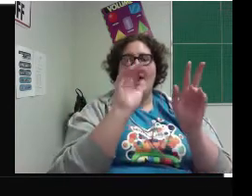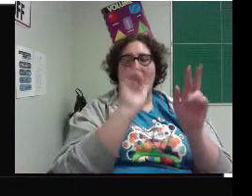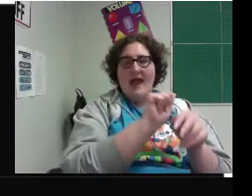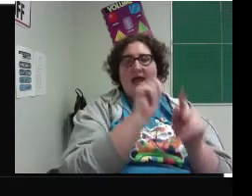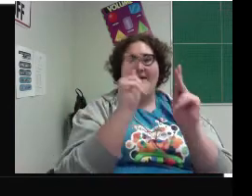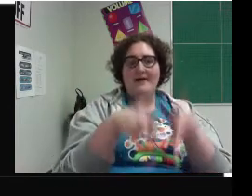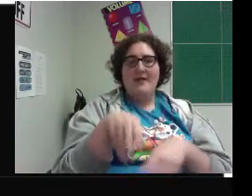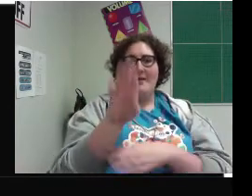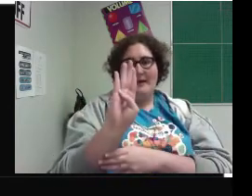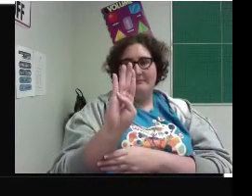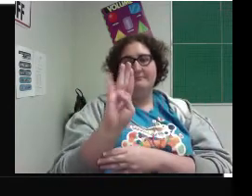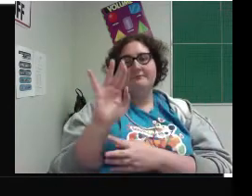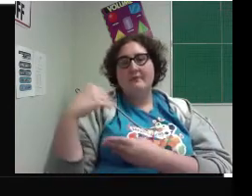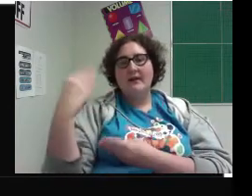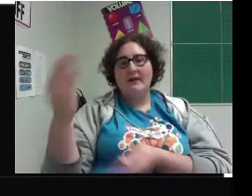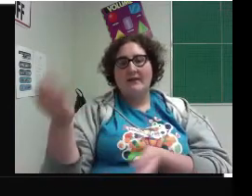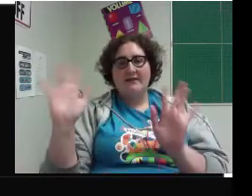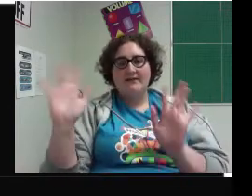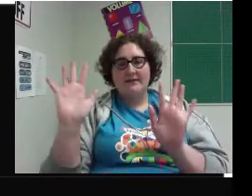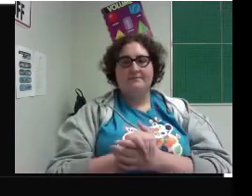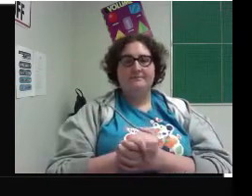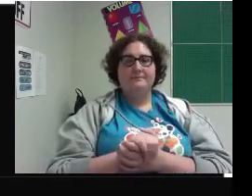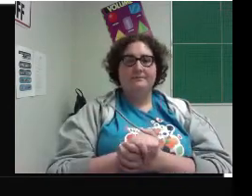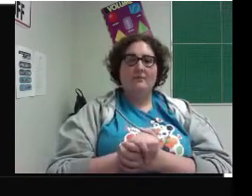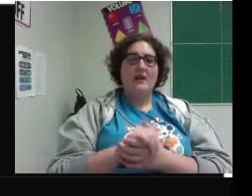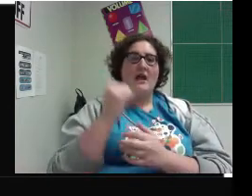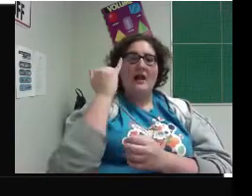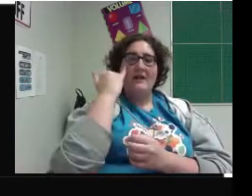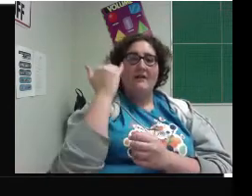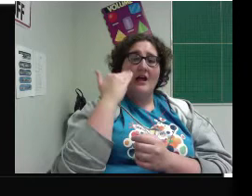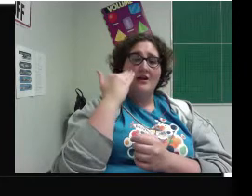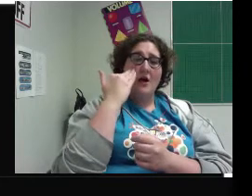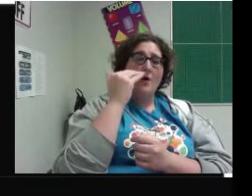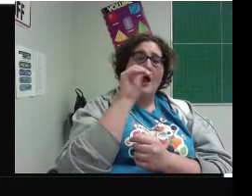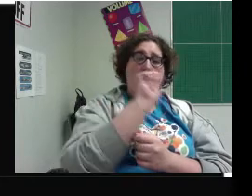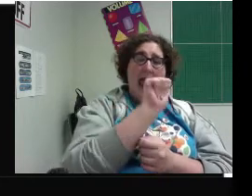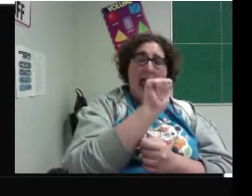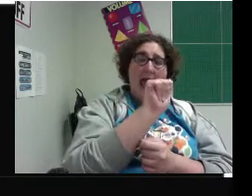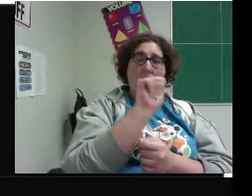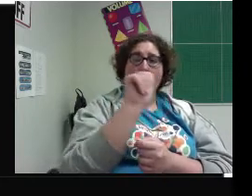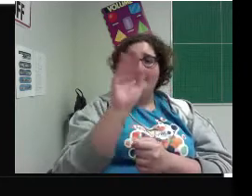given. Okay, now if I know that A is parallel to B,